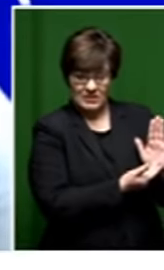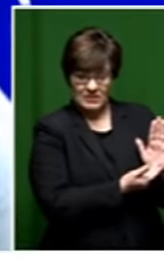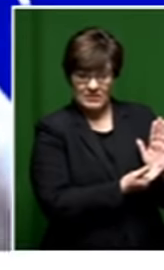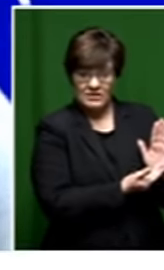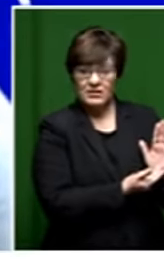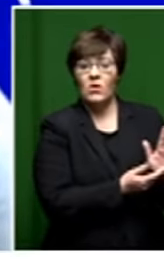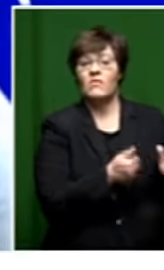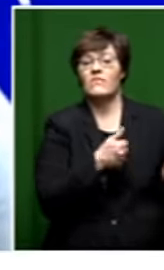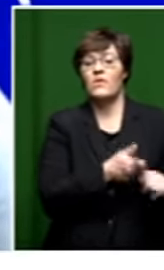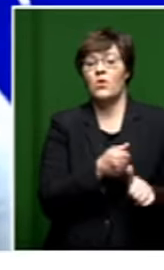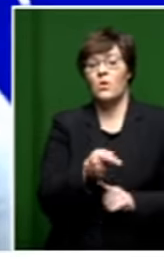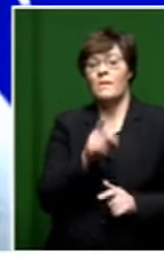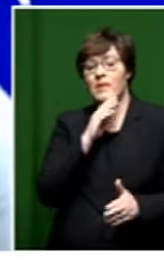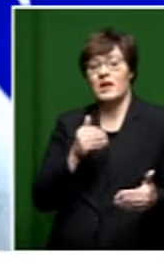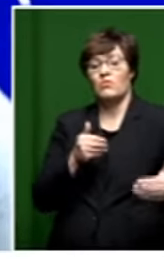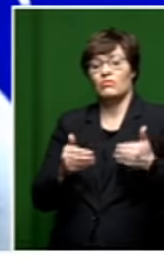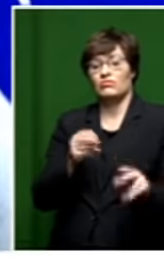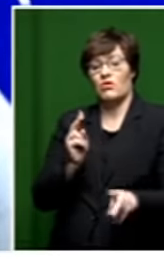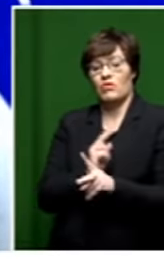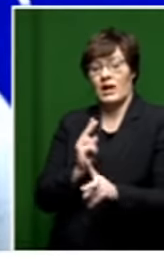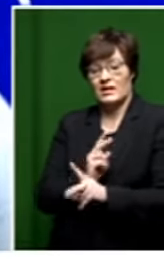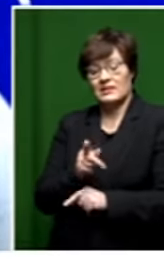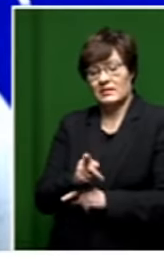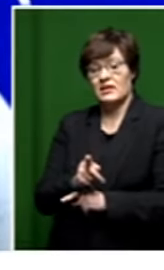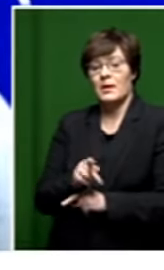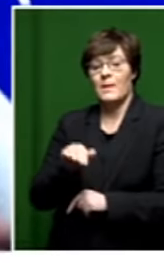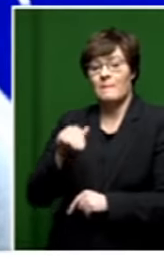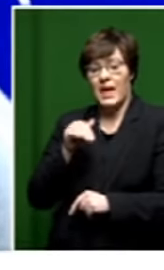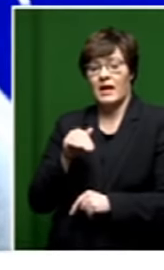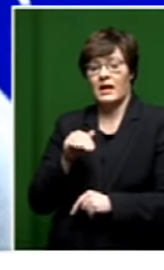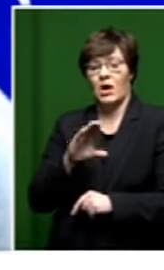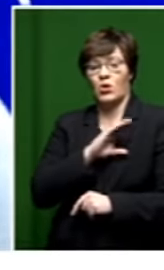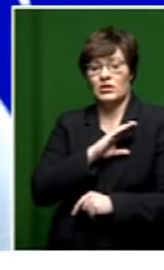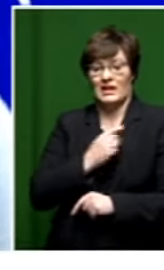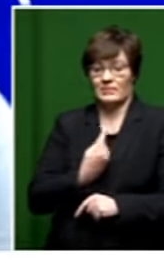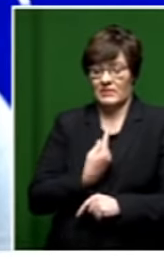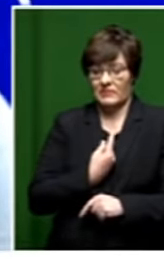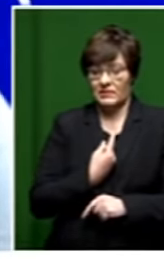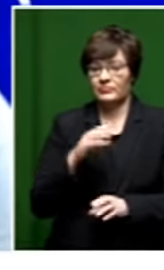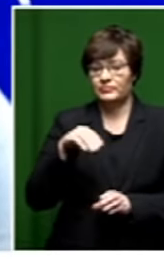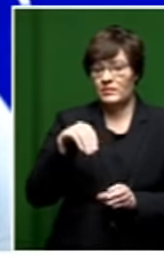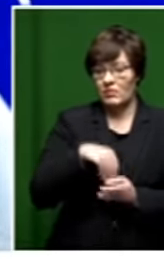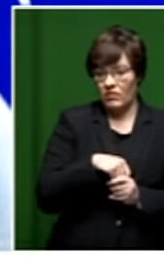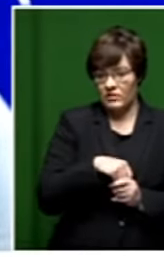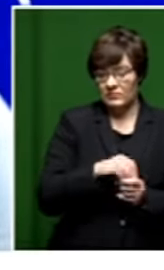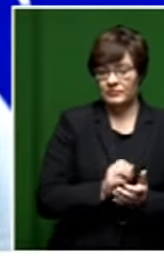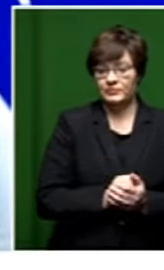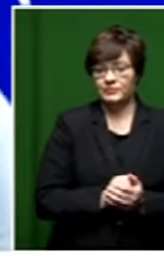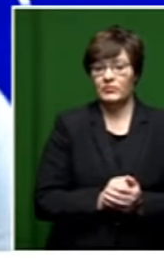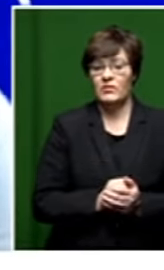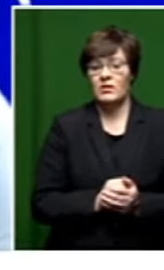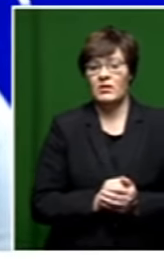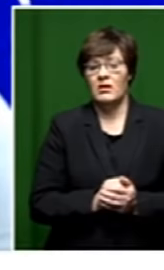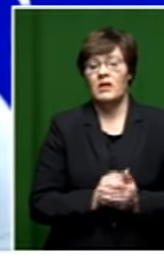legislation that is aimed at regulating how banks conduct themselves, came into play, and that was formally